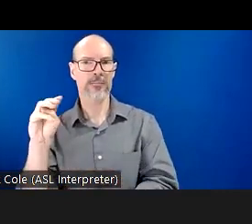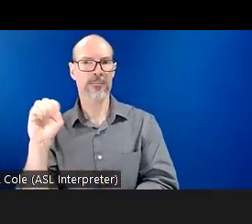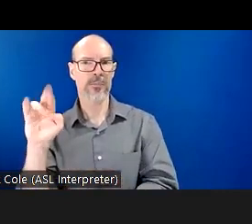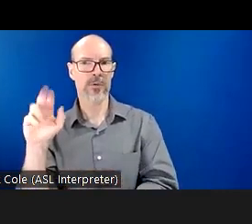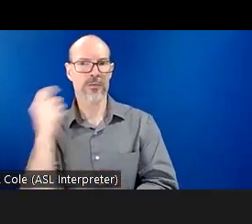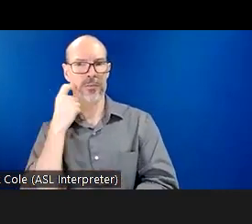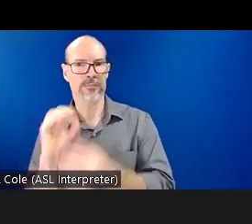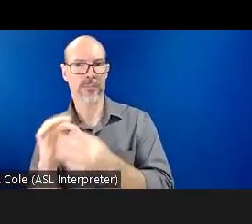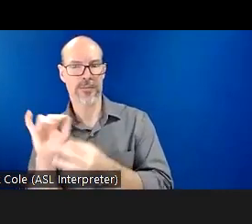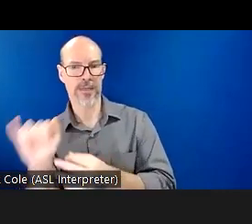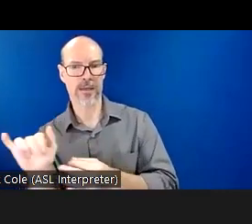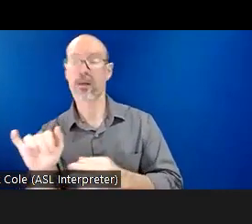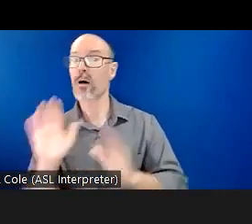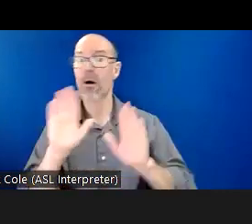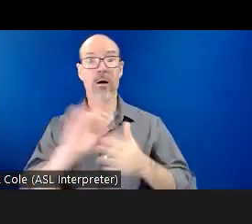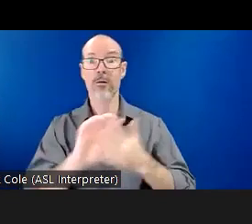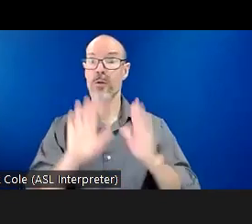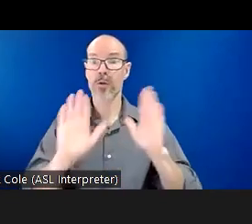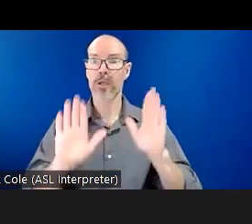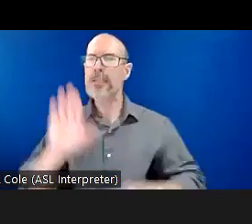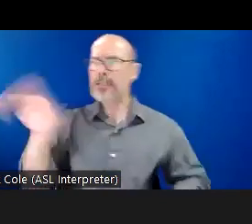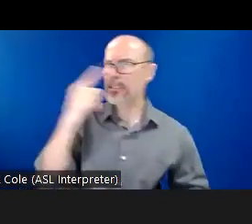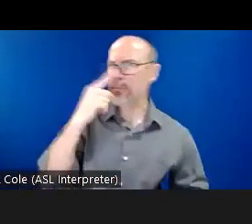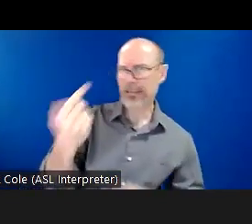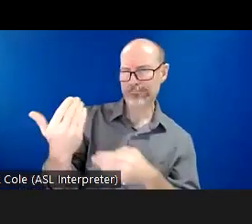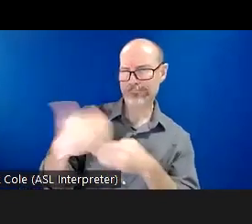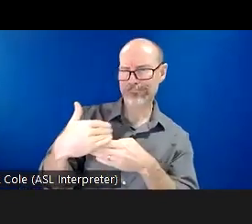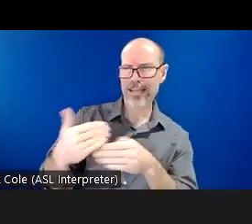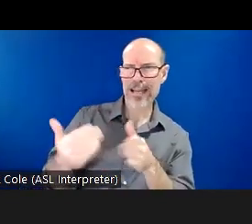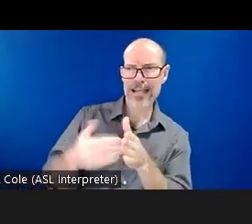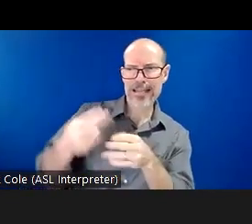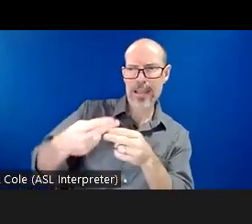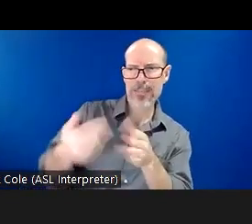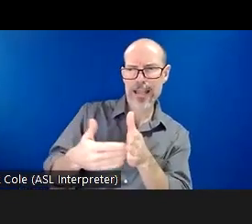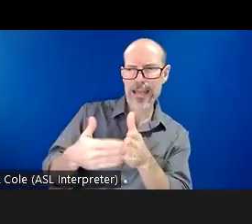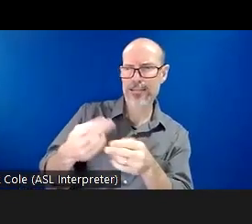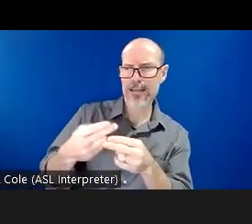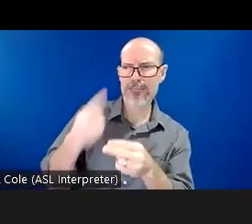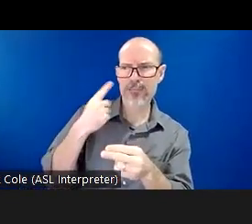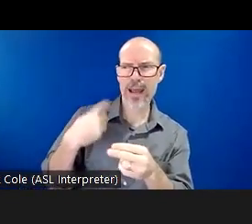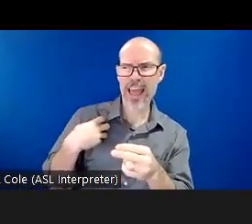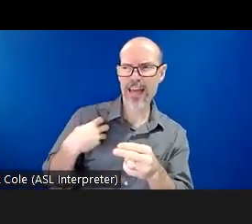about. Can you remind me what the name of the grant was for the Health Resources in Action? I forget.